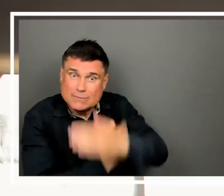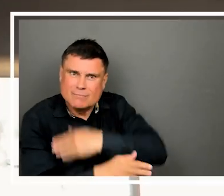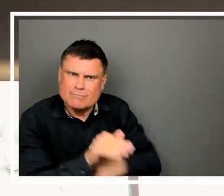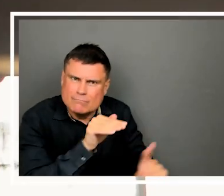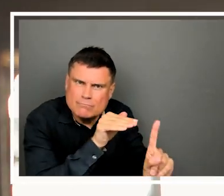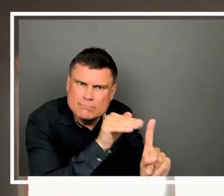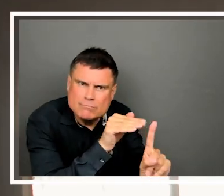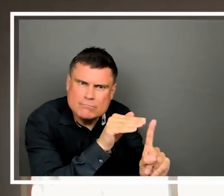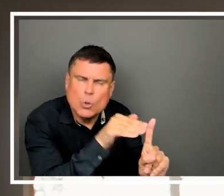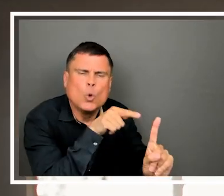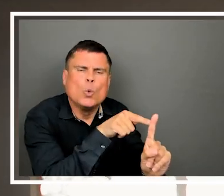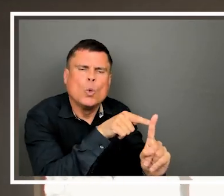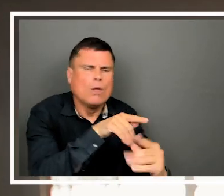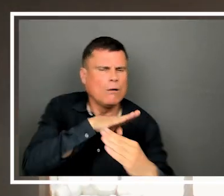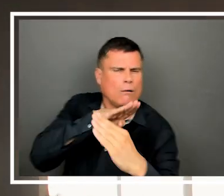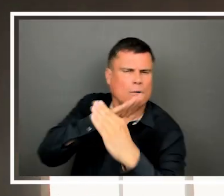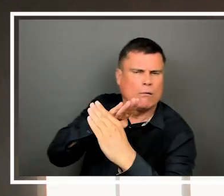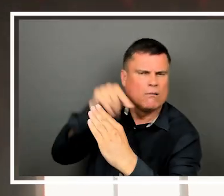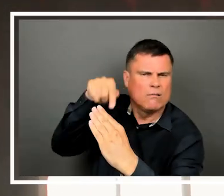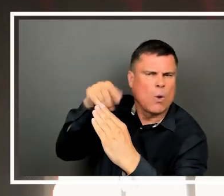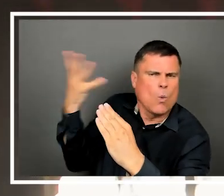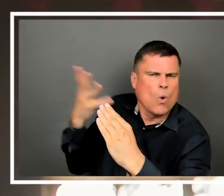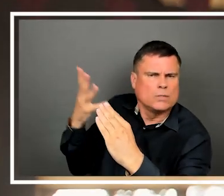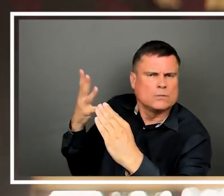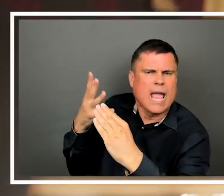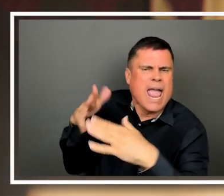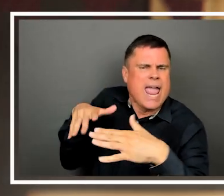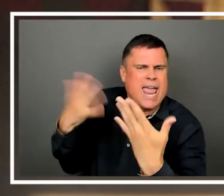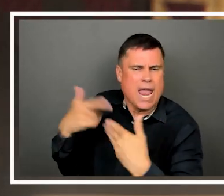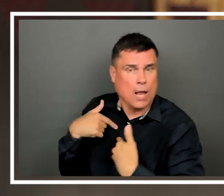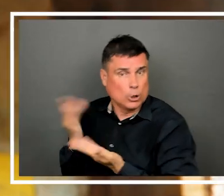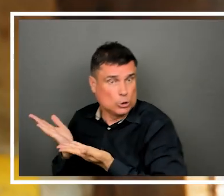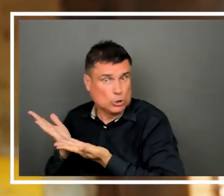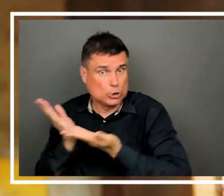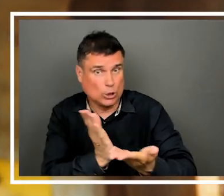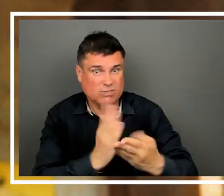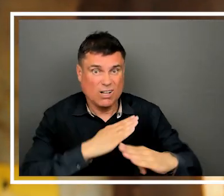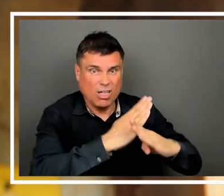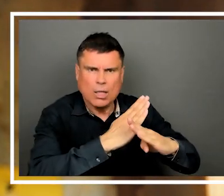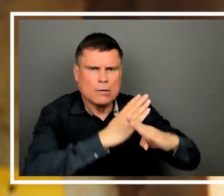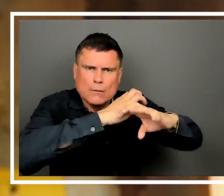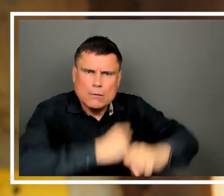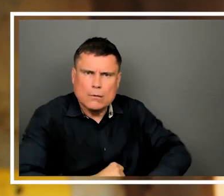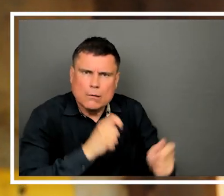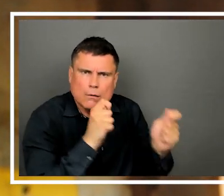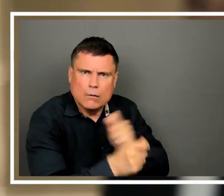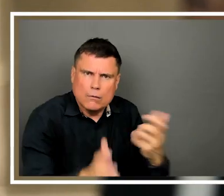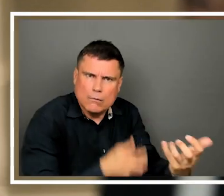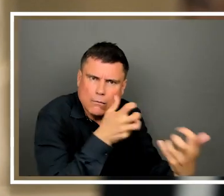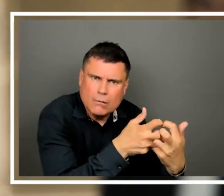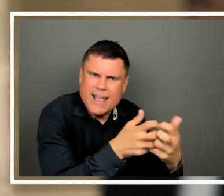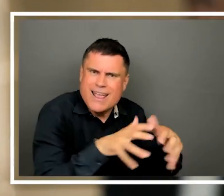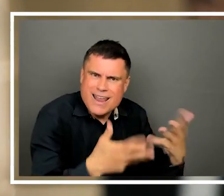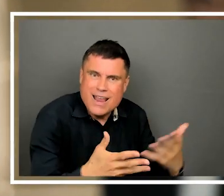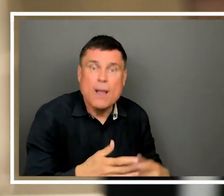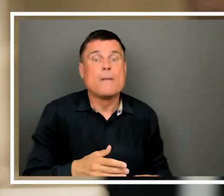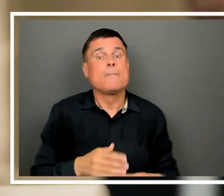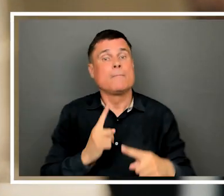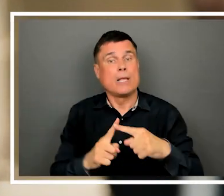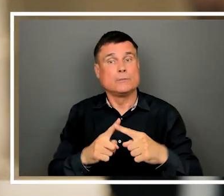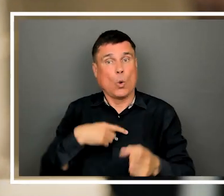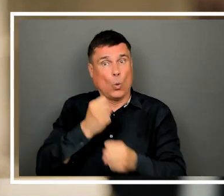disabilities what barriers they face and how you can make your services more accessible to them. You can fight